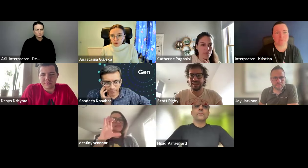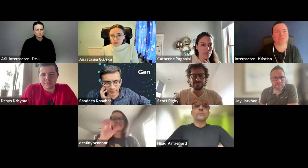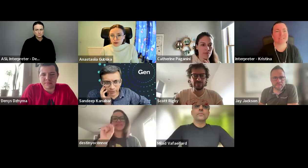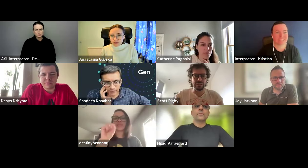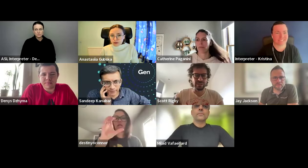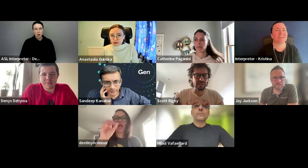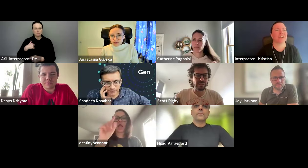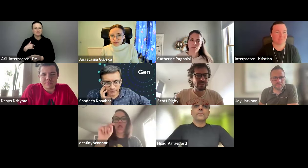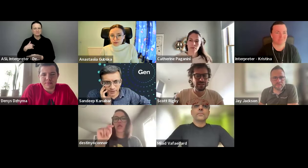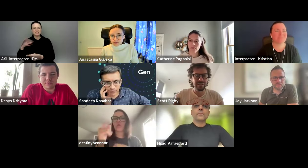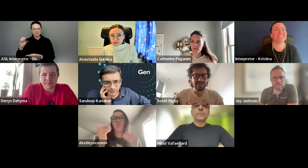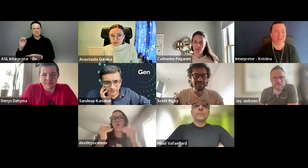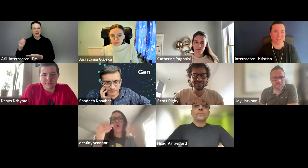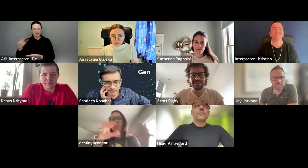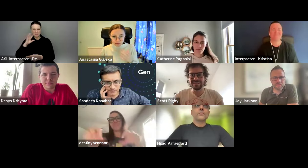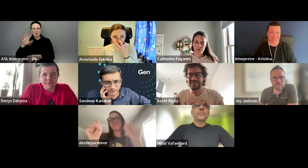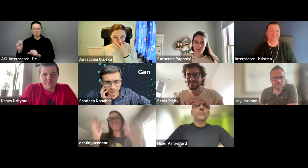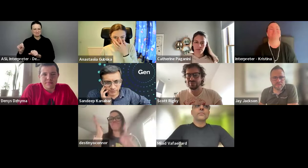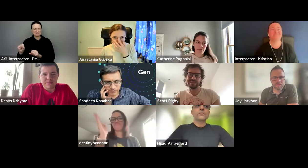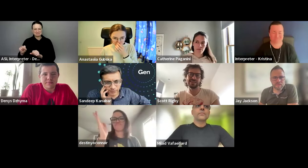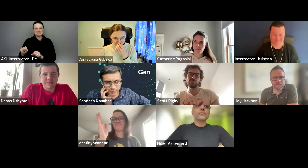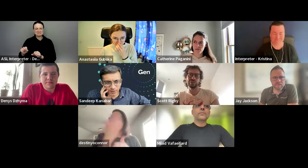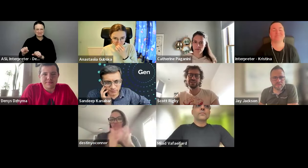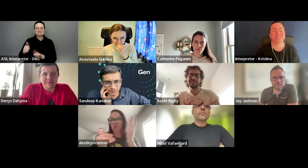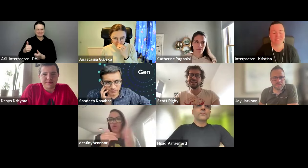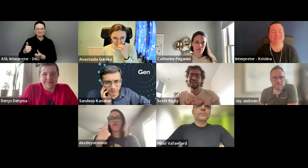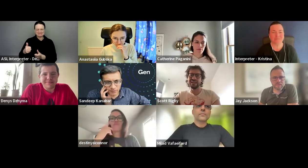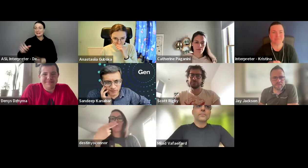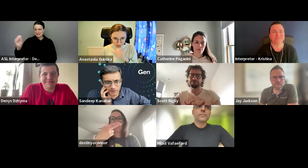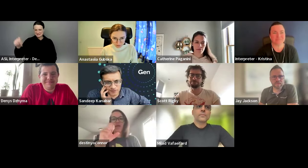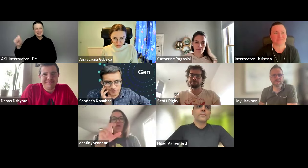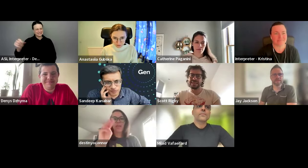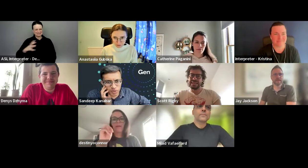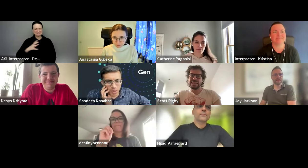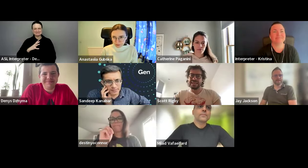Yes, would you like to absolutely. take that on, Scott? Yes, I would. Thank you.